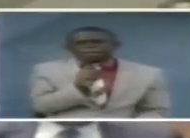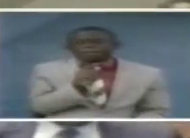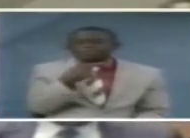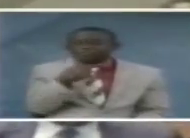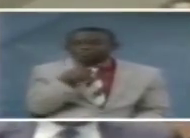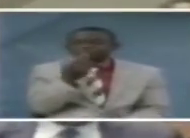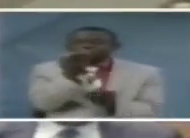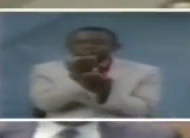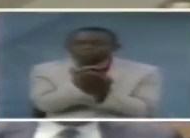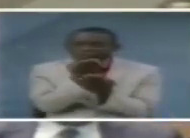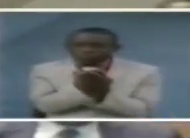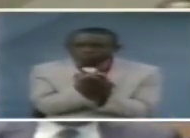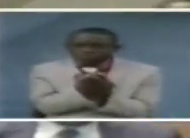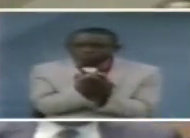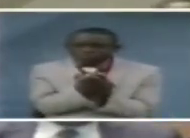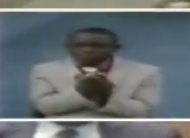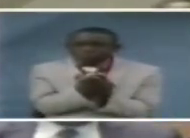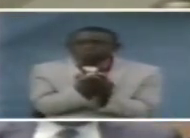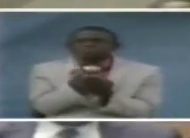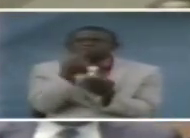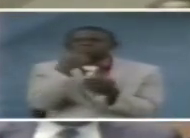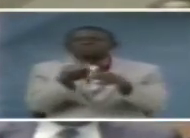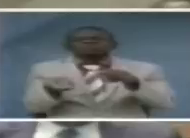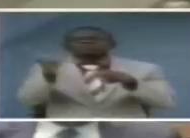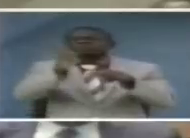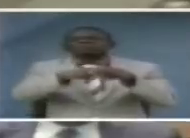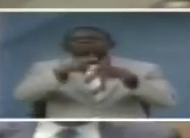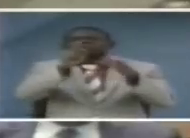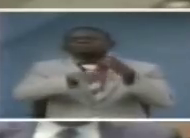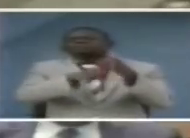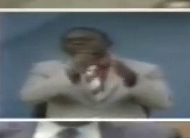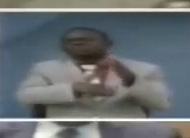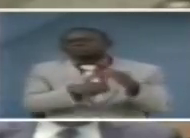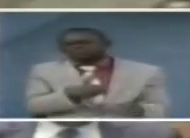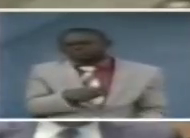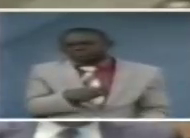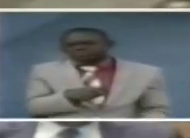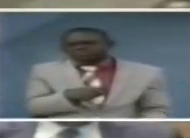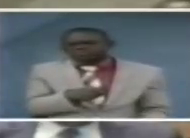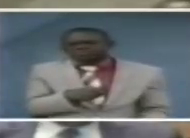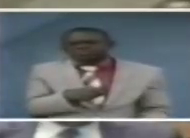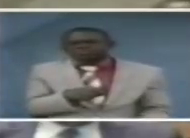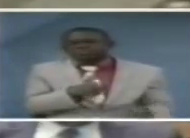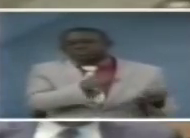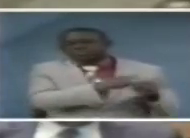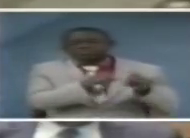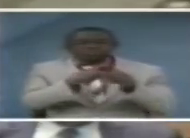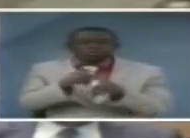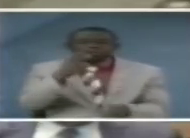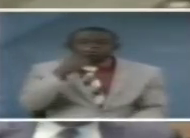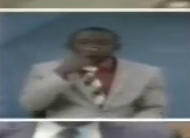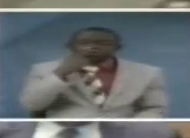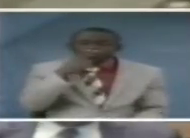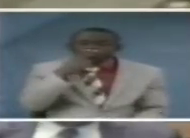and alcohol. Mr. Speaker, I propose to increase customs duty